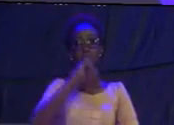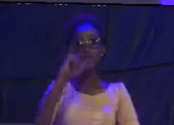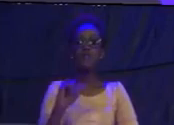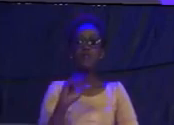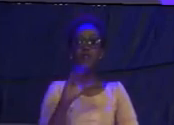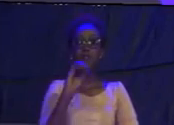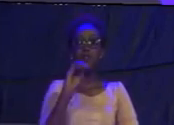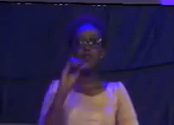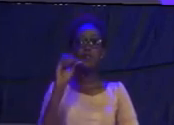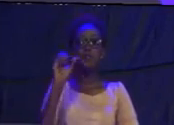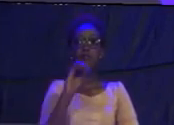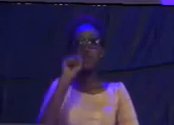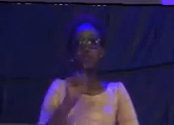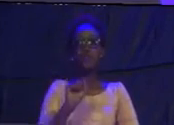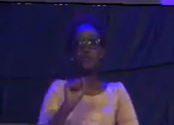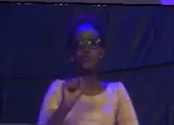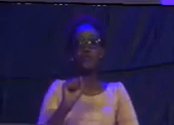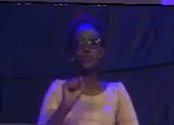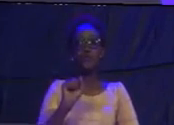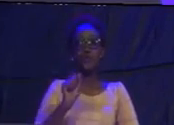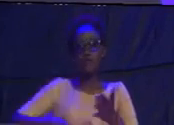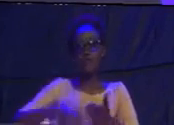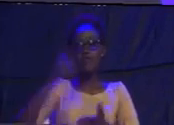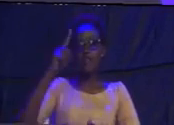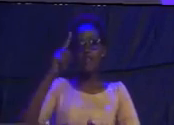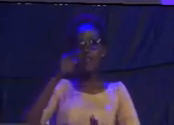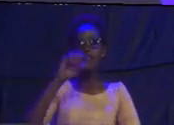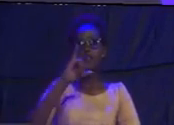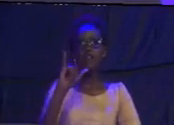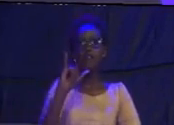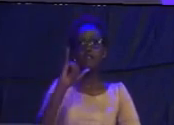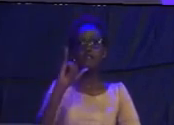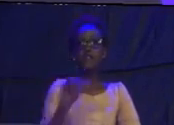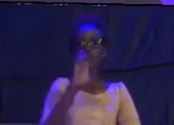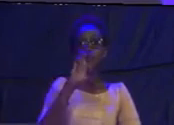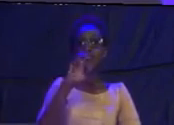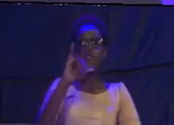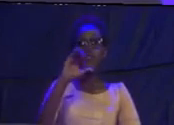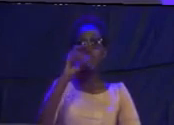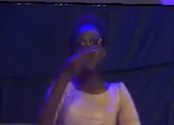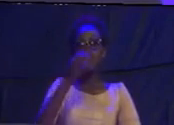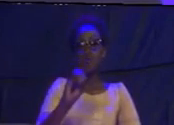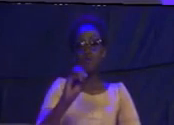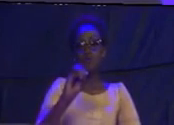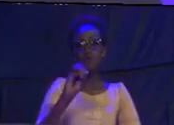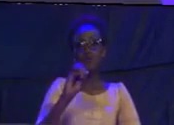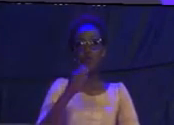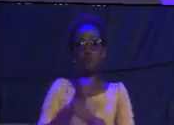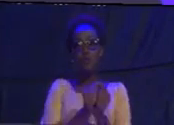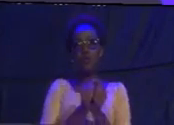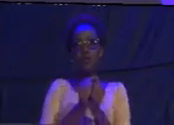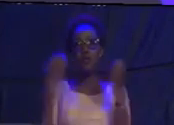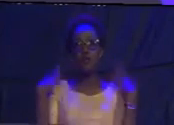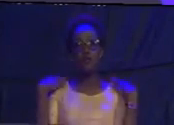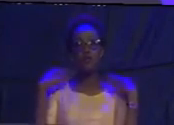Hallelujah. Hallelujah. Joshua invaded Jericho and overcame with the cooperation of the angel of